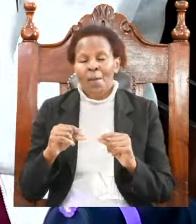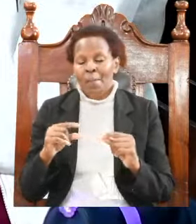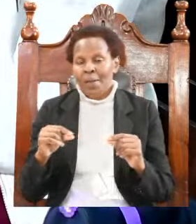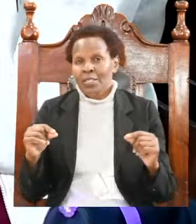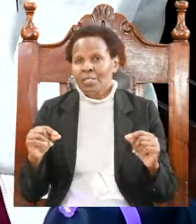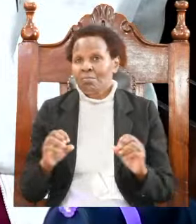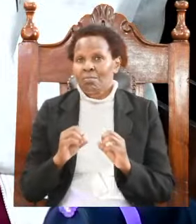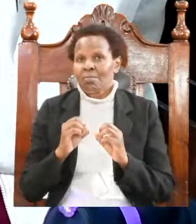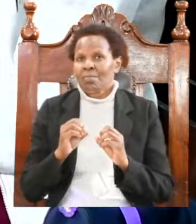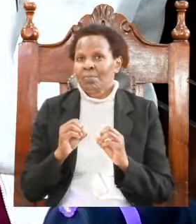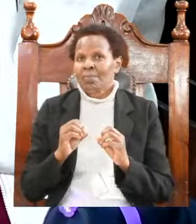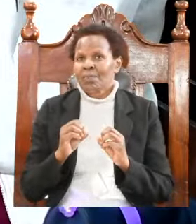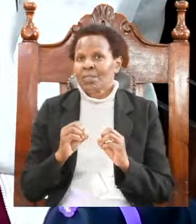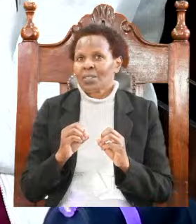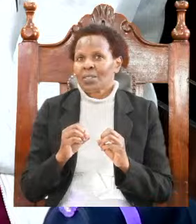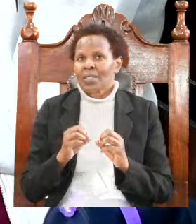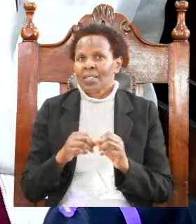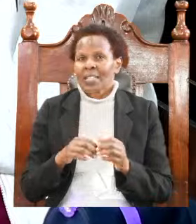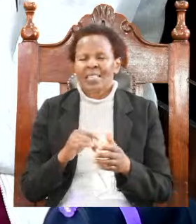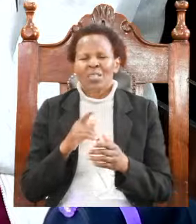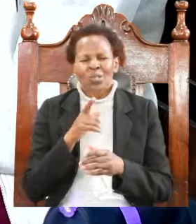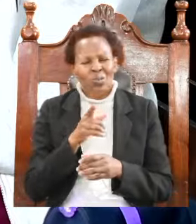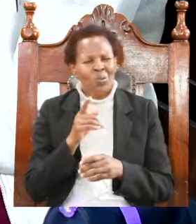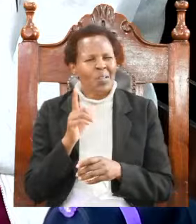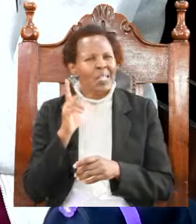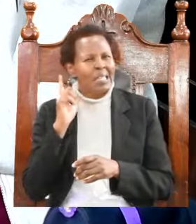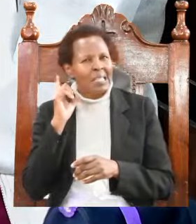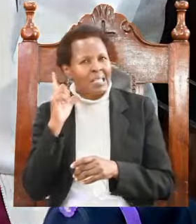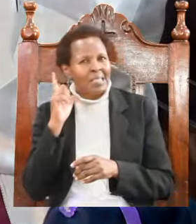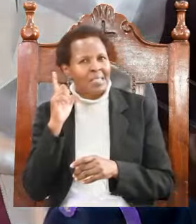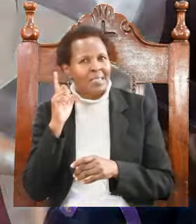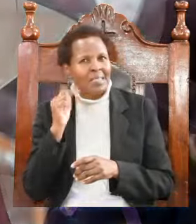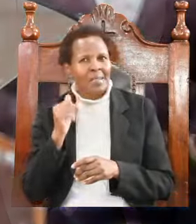someone tells you, "Dereda uthikiririe,"